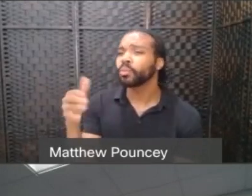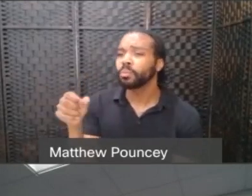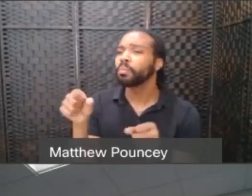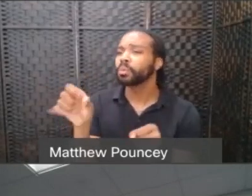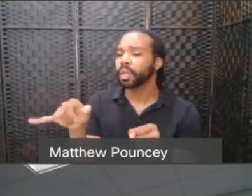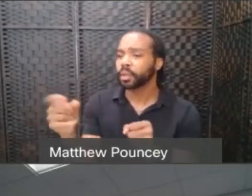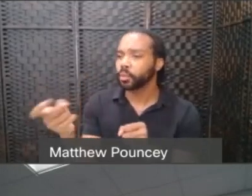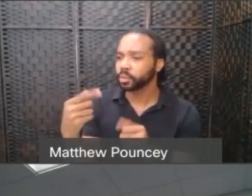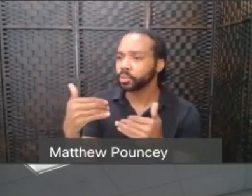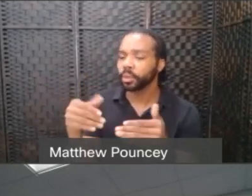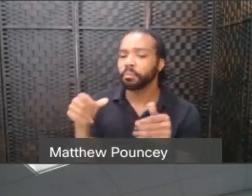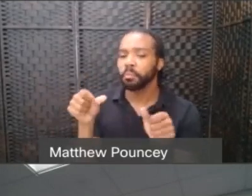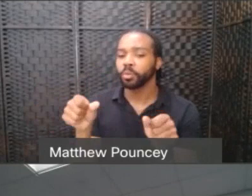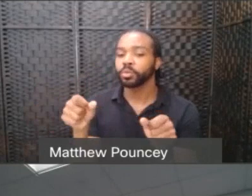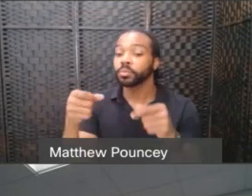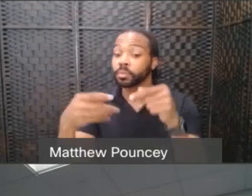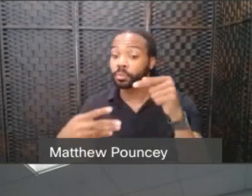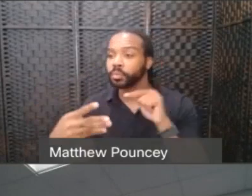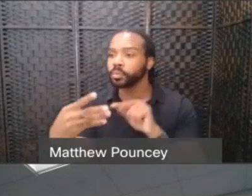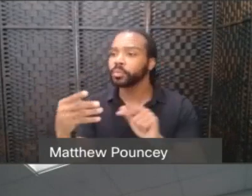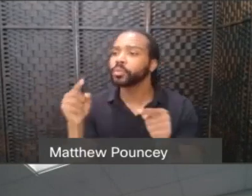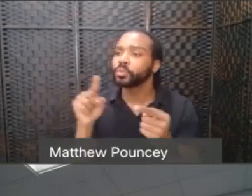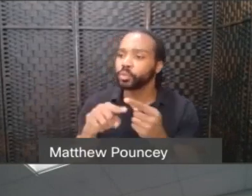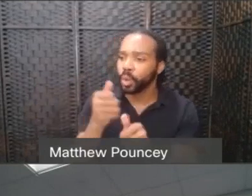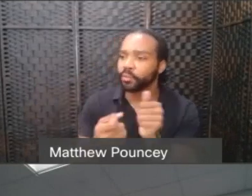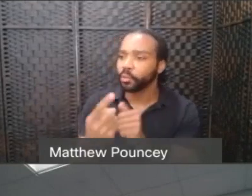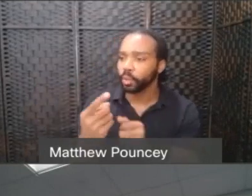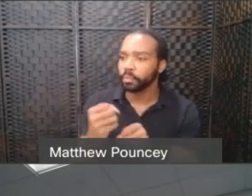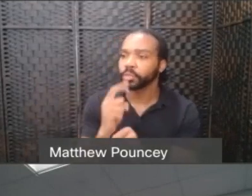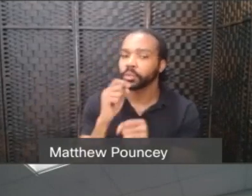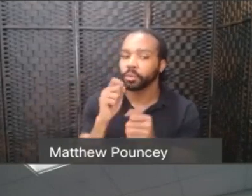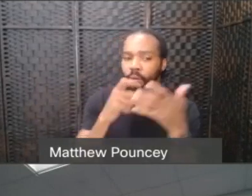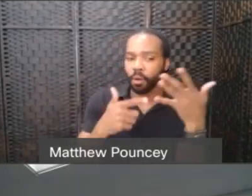I just haven't seen that one. It is.